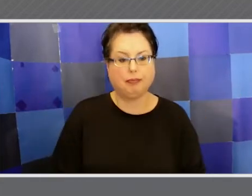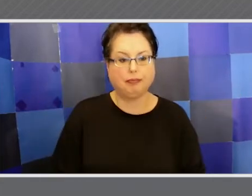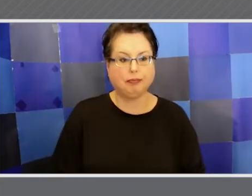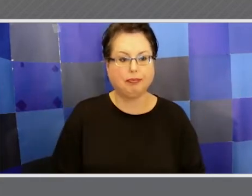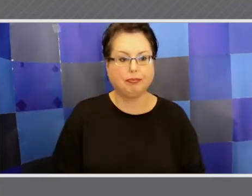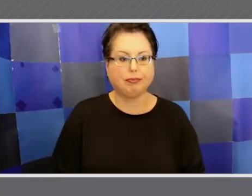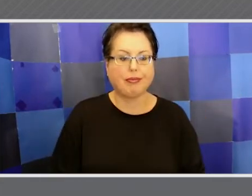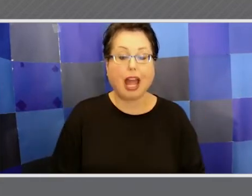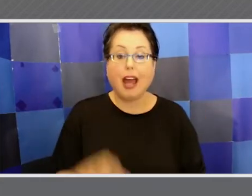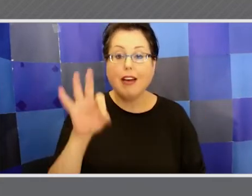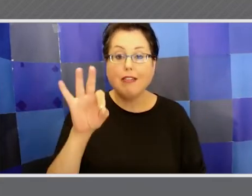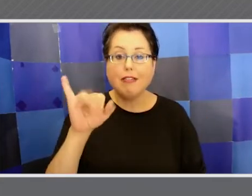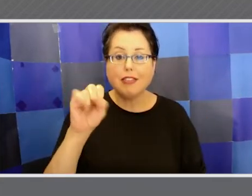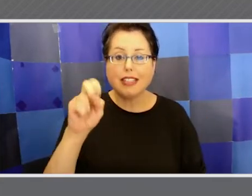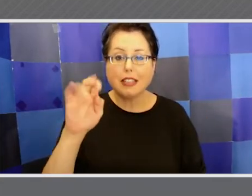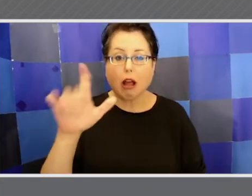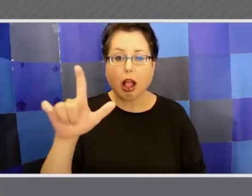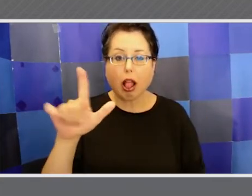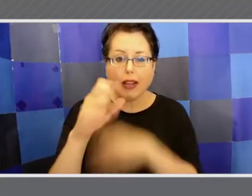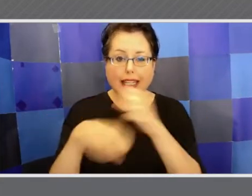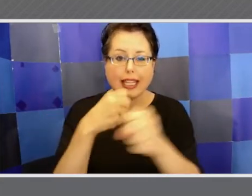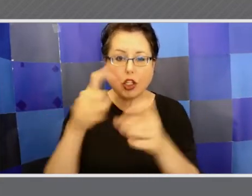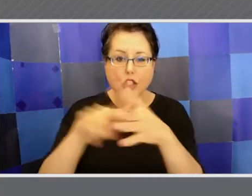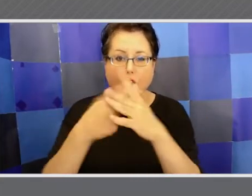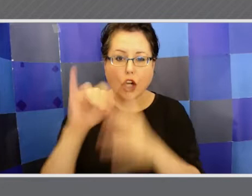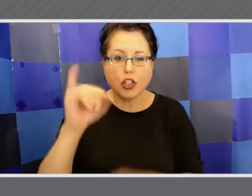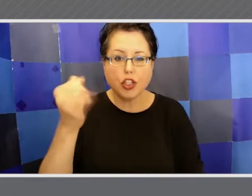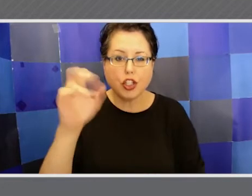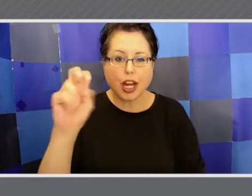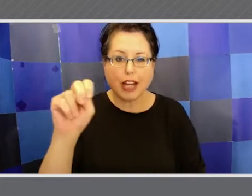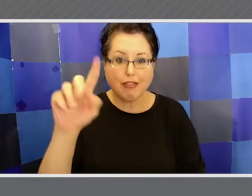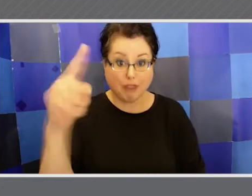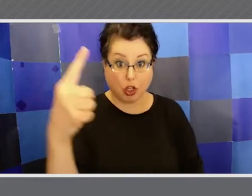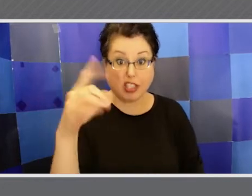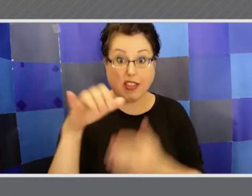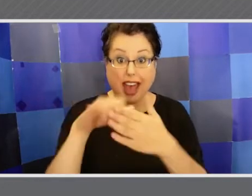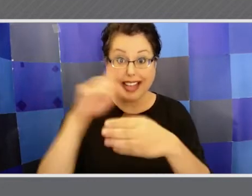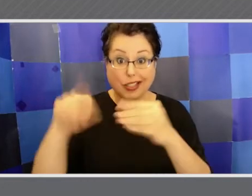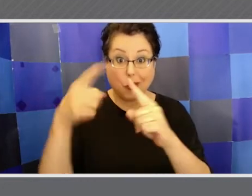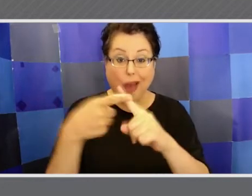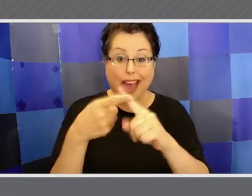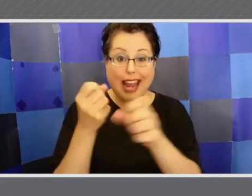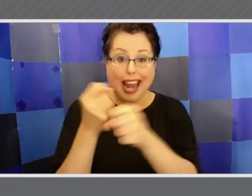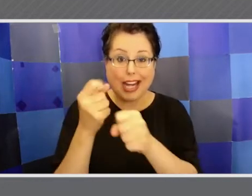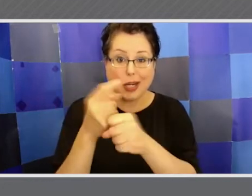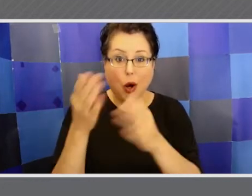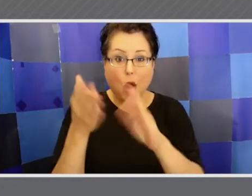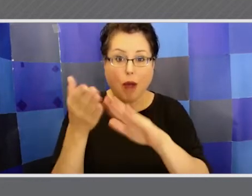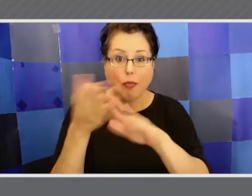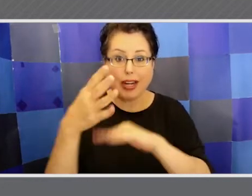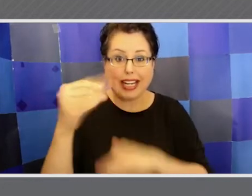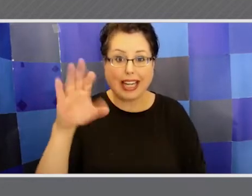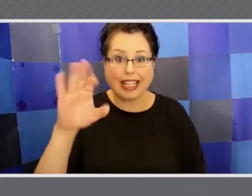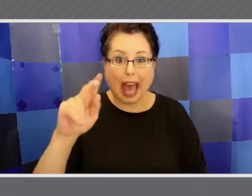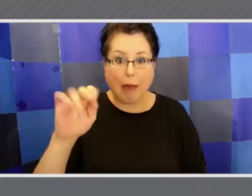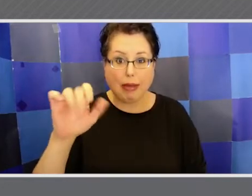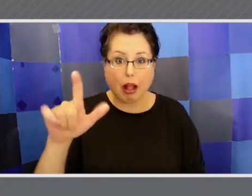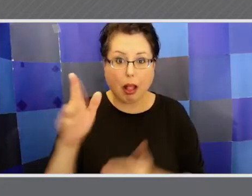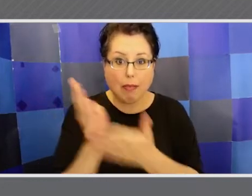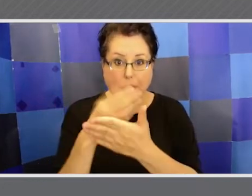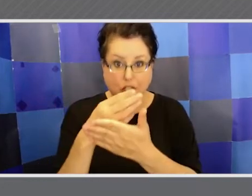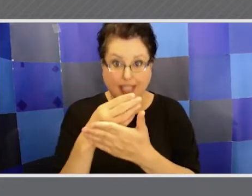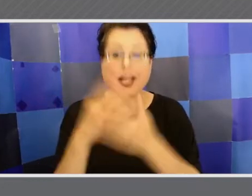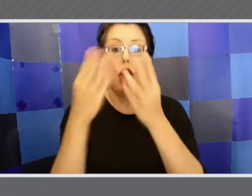The fiscal year begins January 1st. That's when the annual operating and capital budgets, the resolution